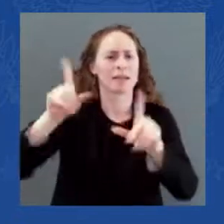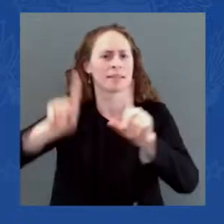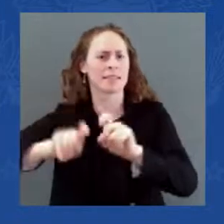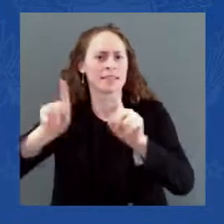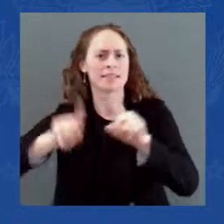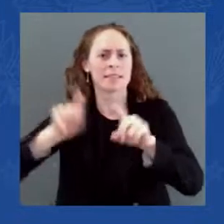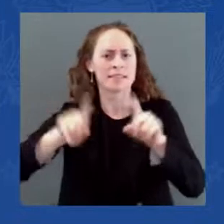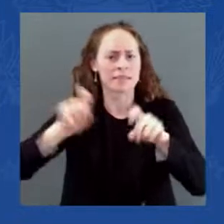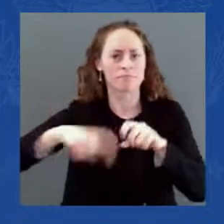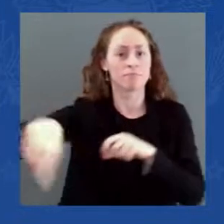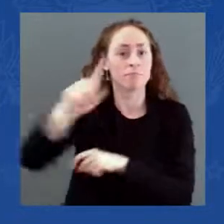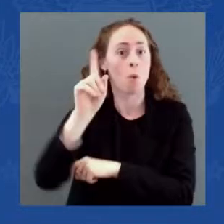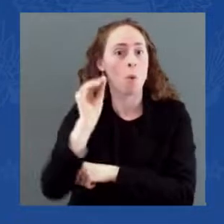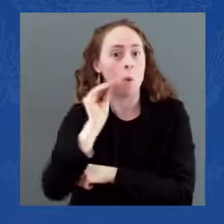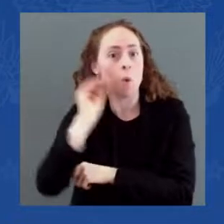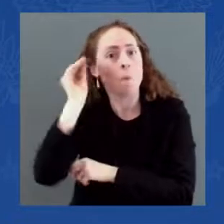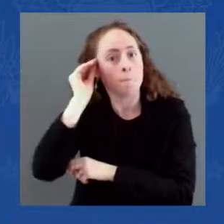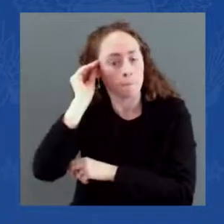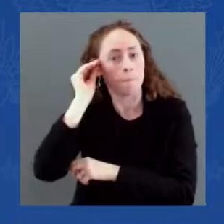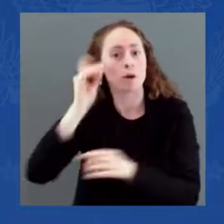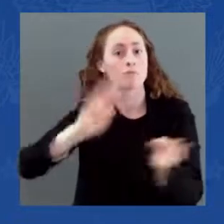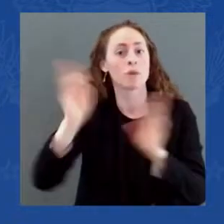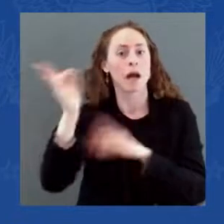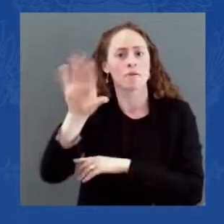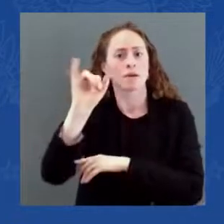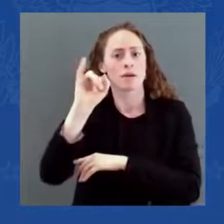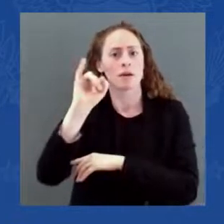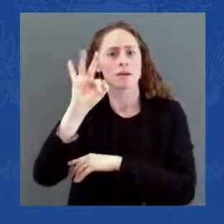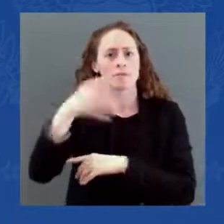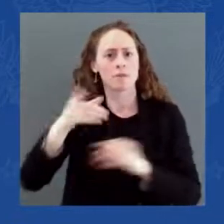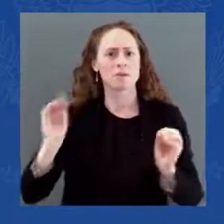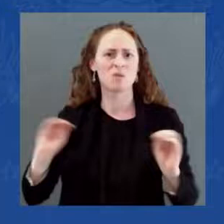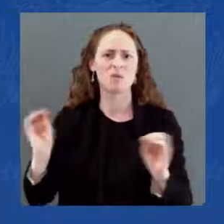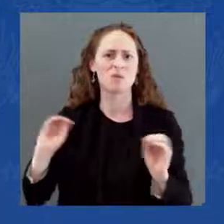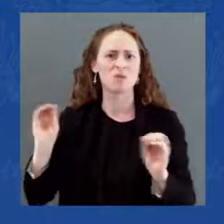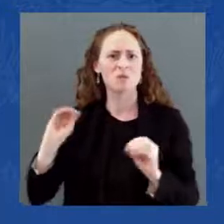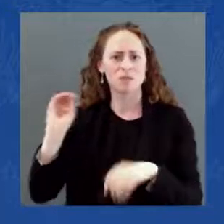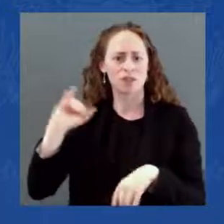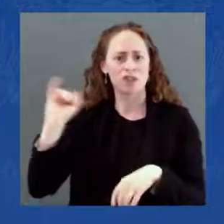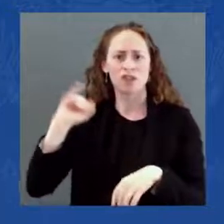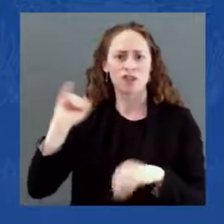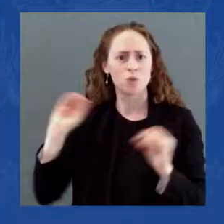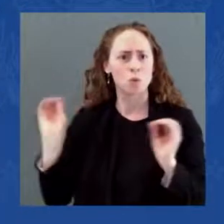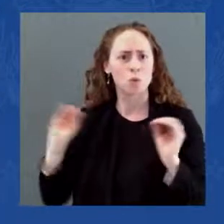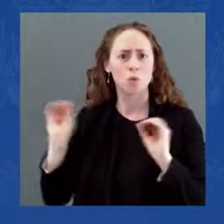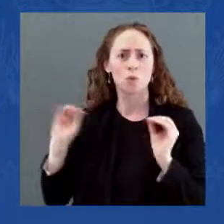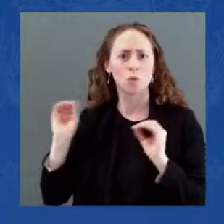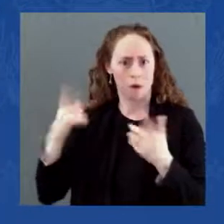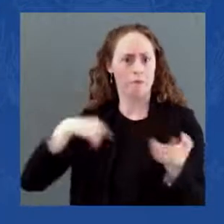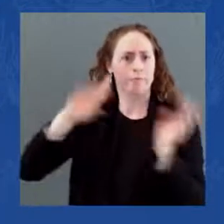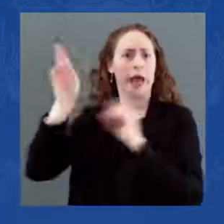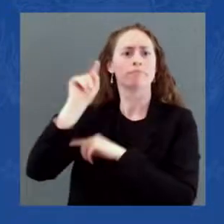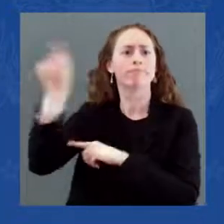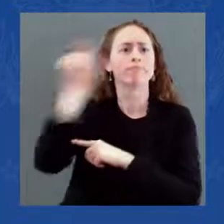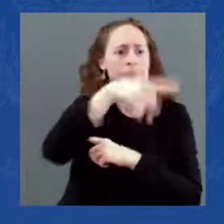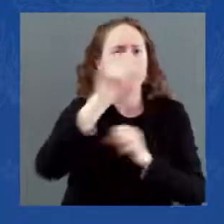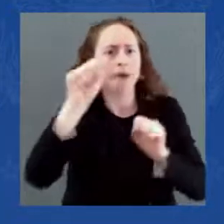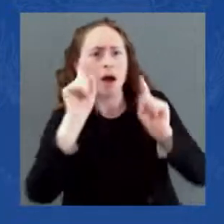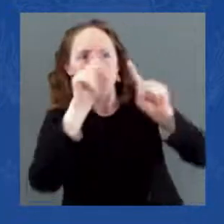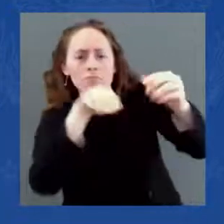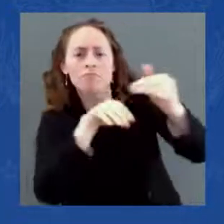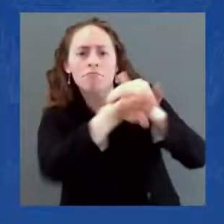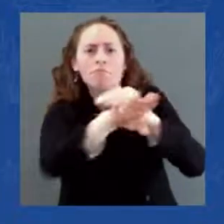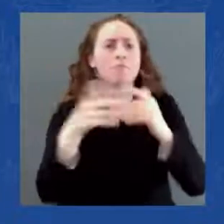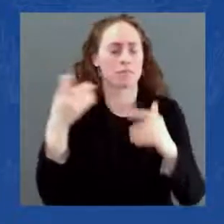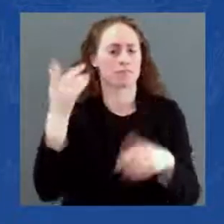the uninsured who don't have insurance. Four, increasing our surge response team that our doctors,